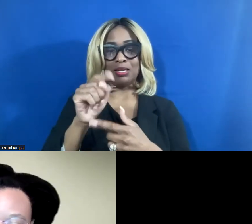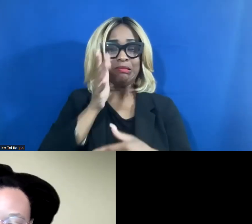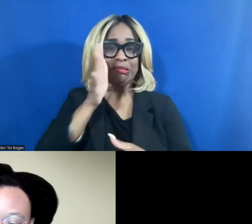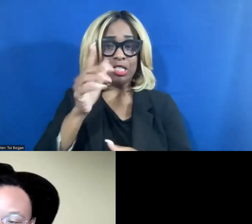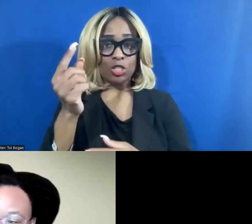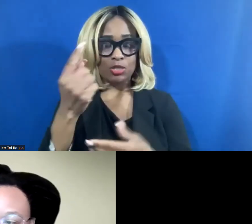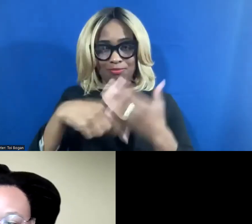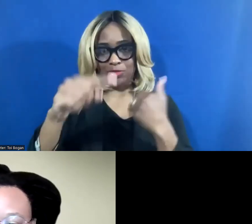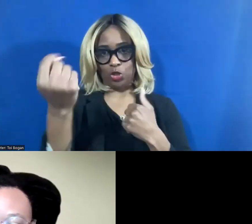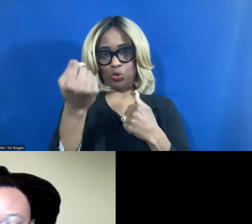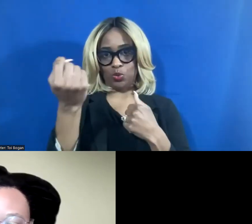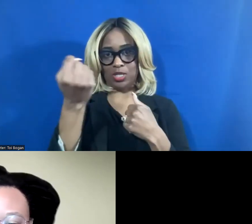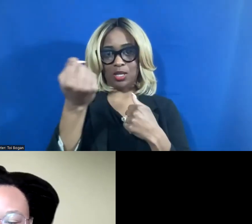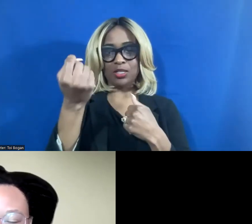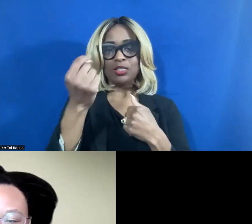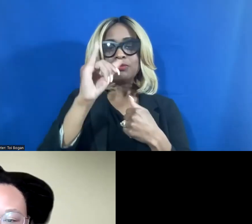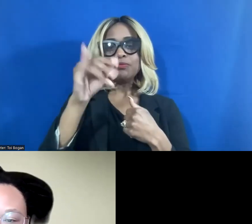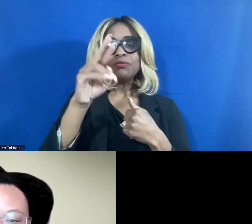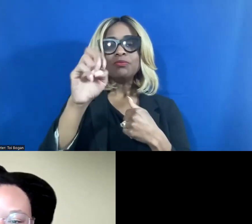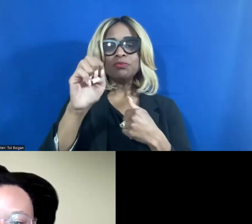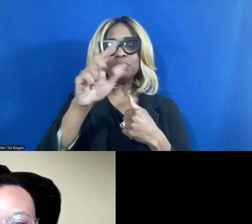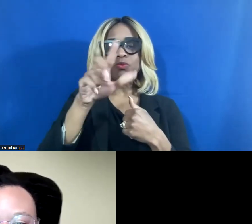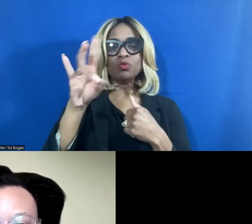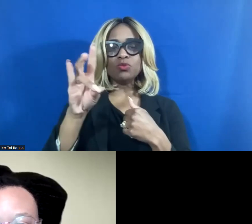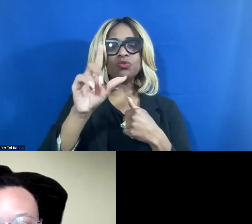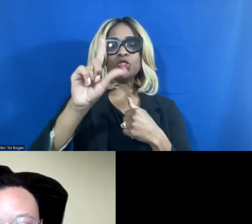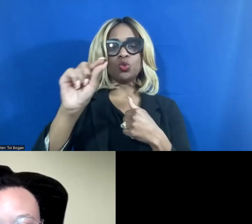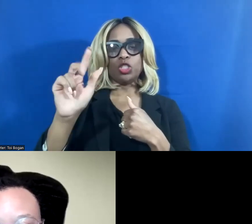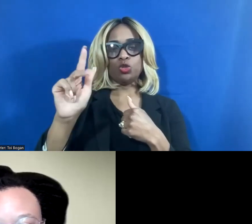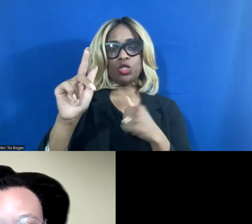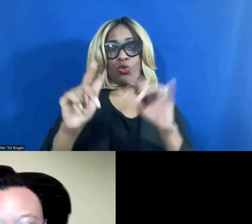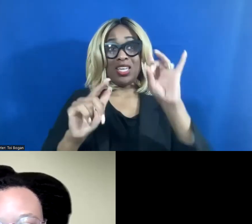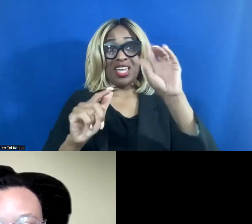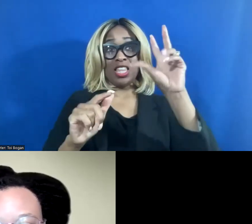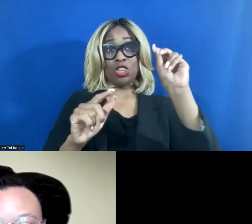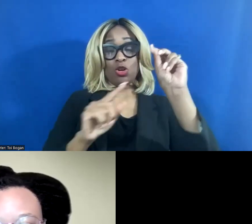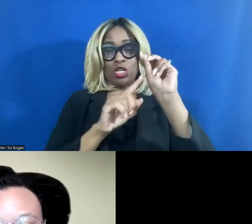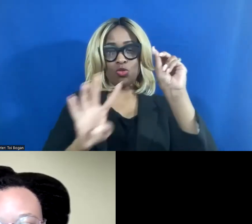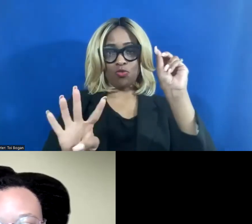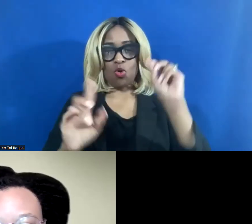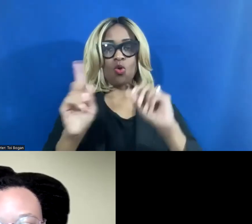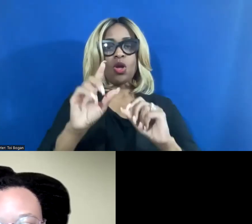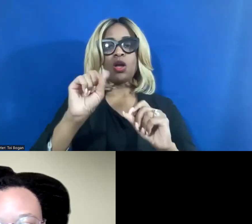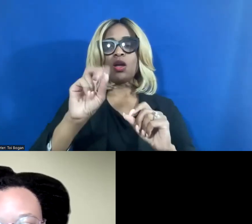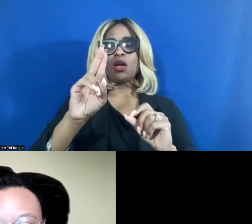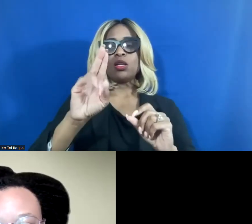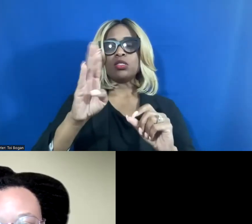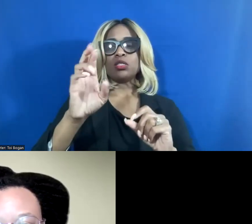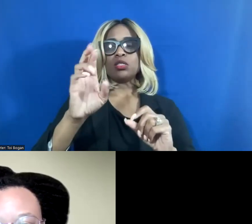Tuesday, June 27, 2023, from 8:30 to 4 at the Suburban